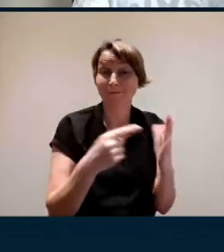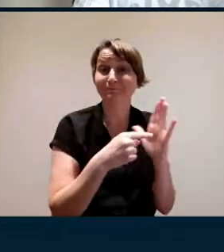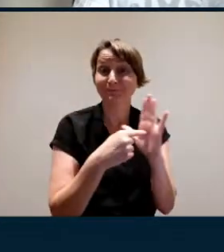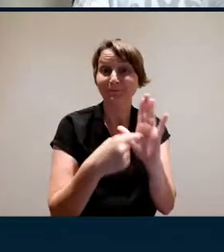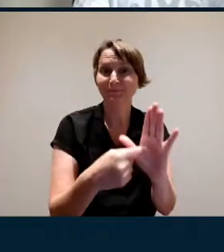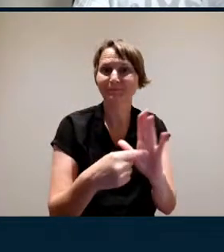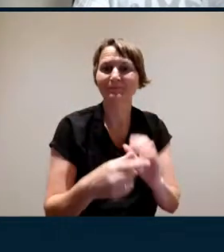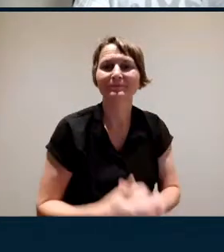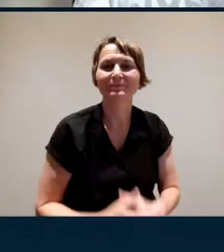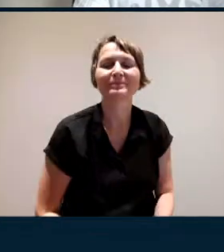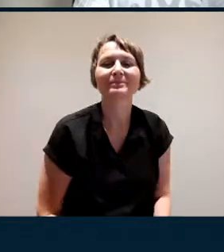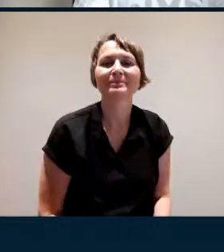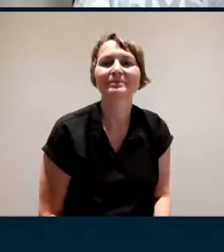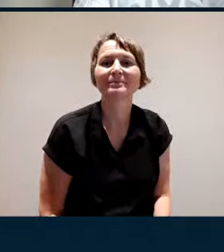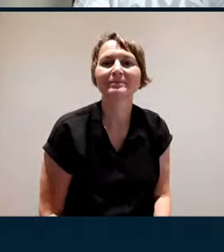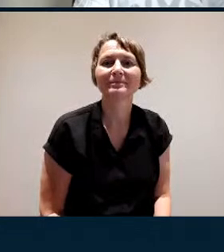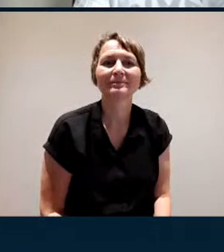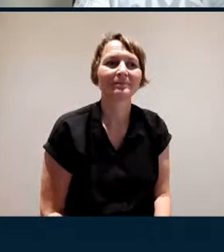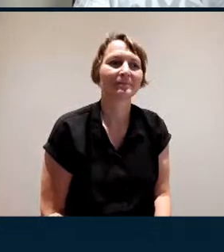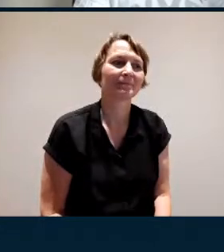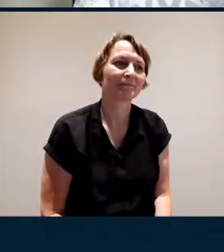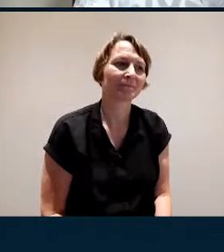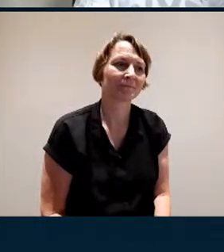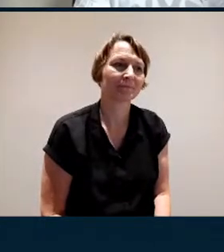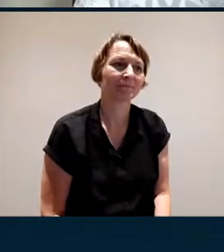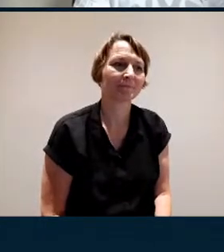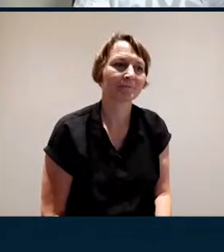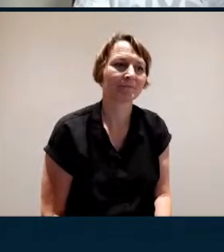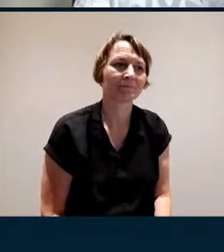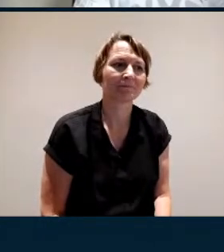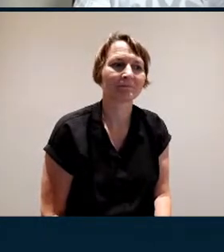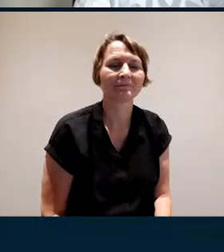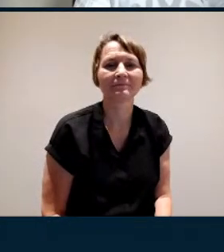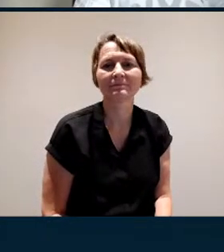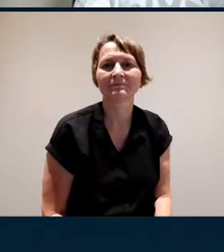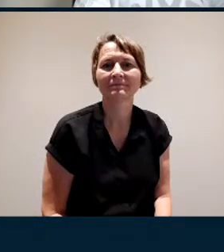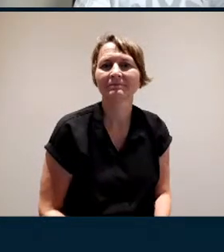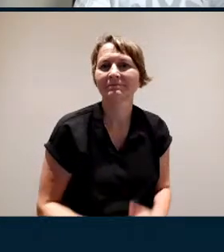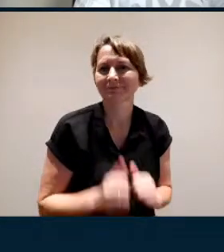as a sample that I worked up yesterday night to build it, and